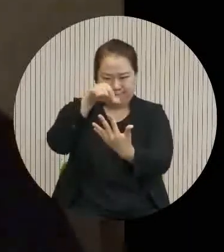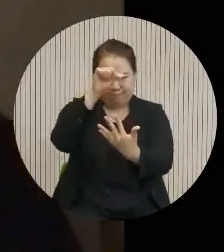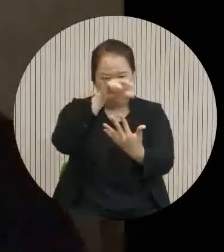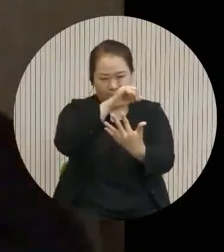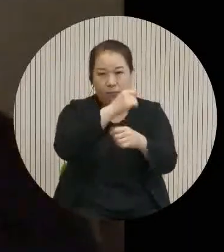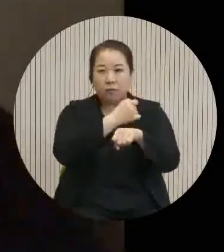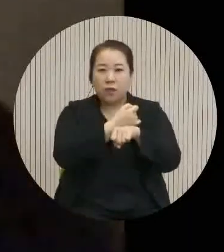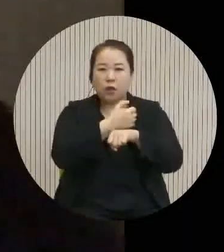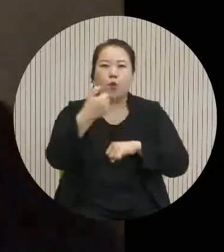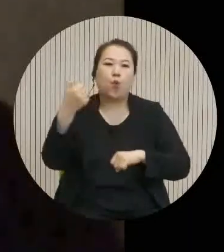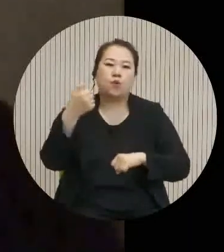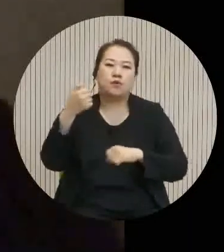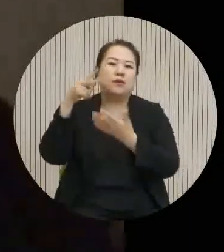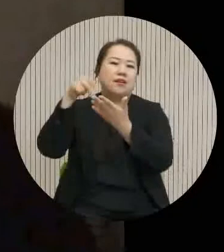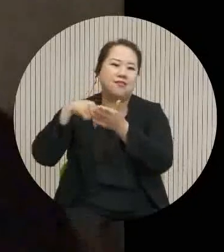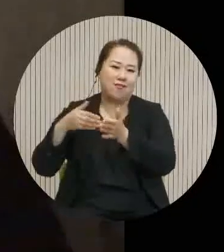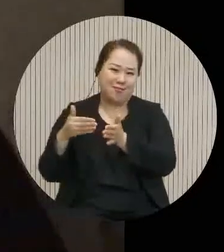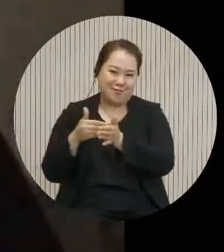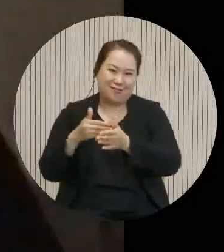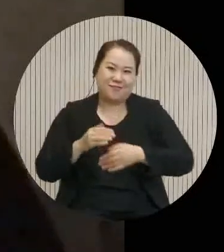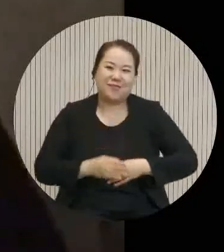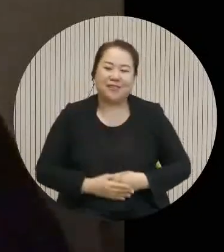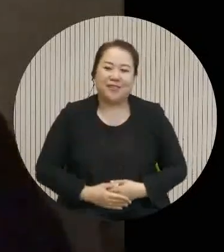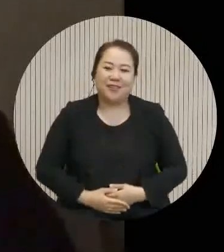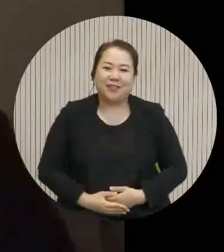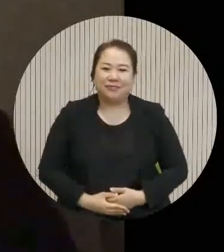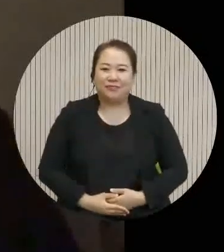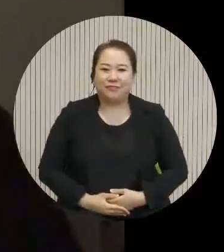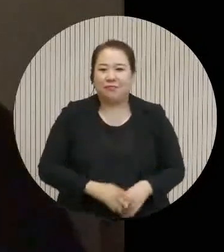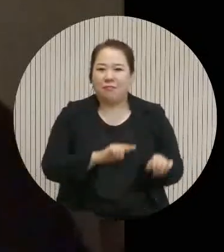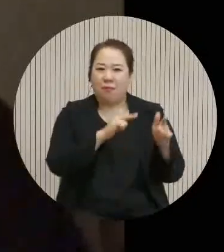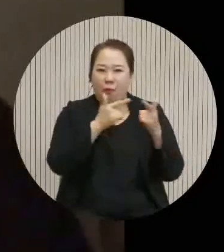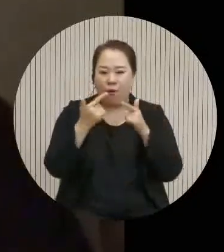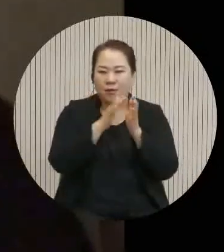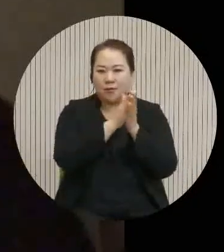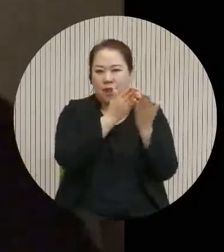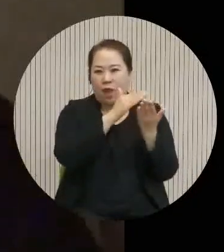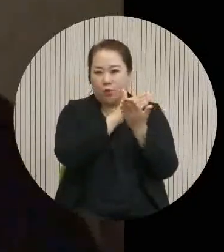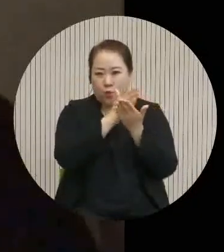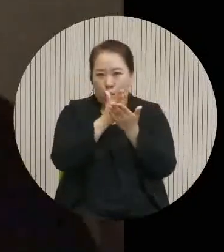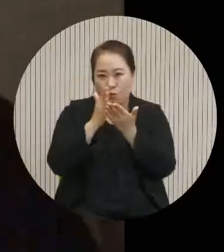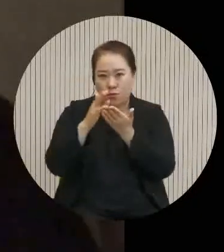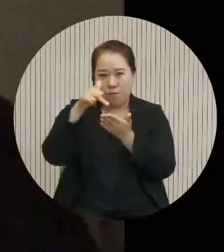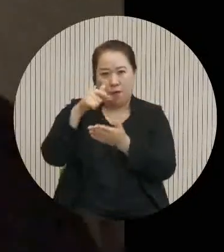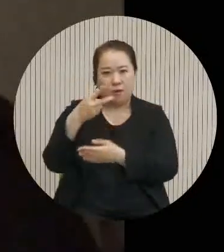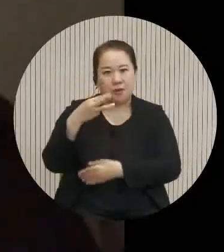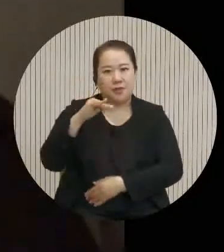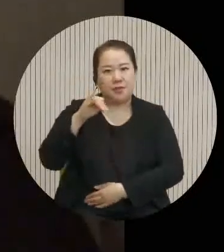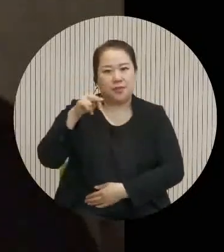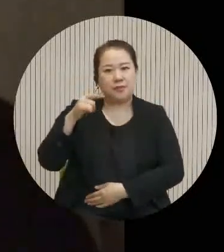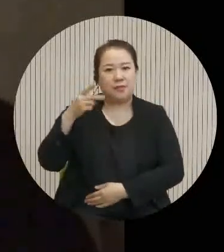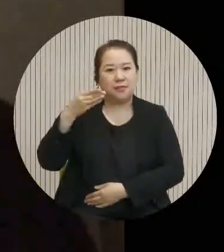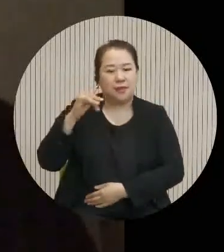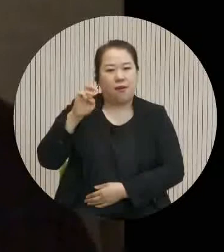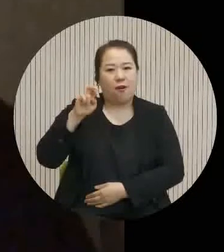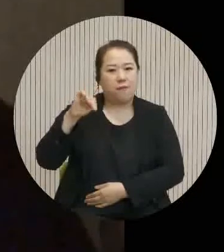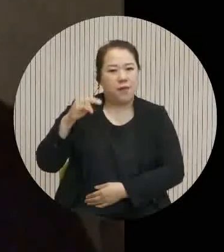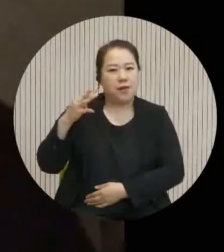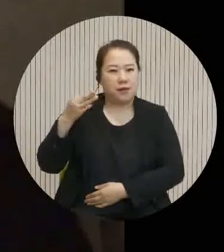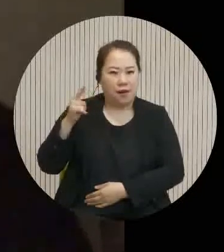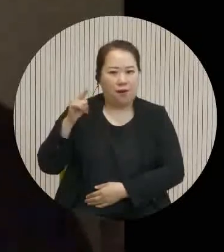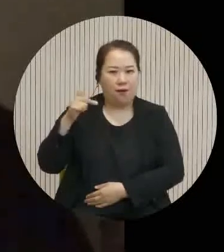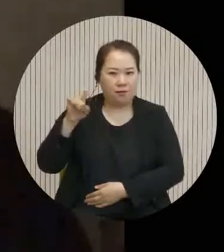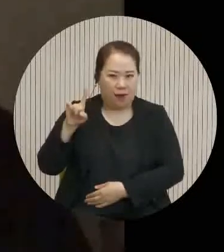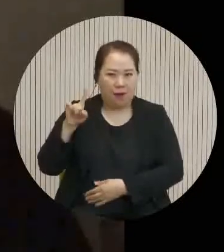but Nancy Drew, Sweet Valley High, Christy Miller. She read and read and